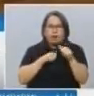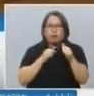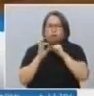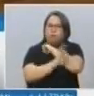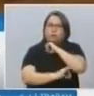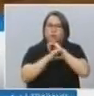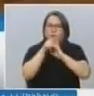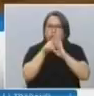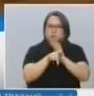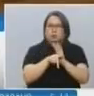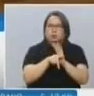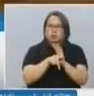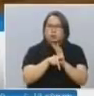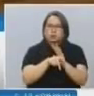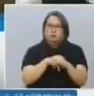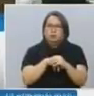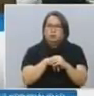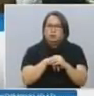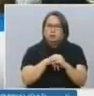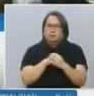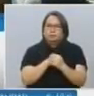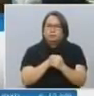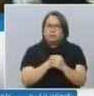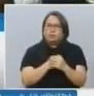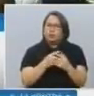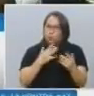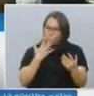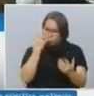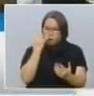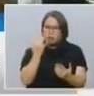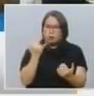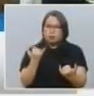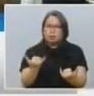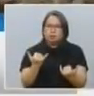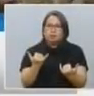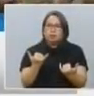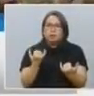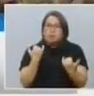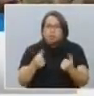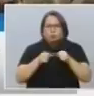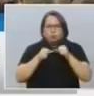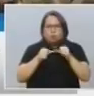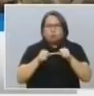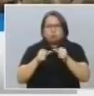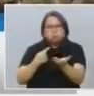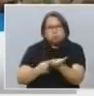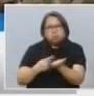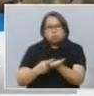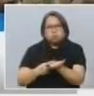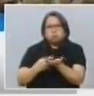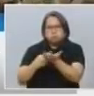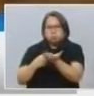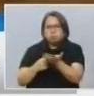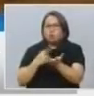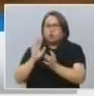concern. It is for this reason that we are continuing to work with the